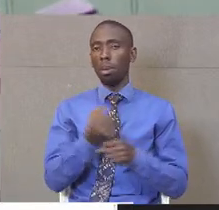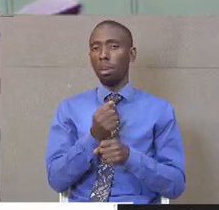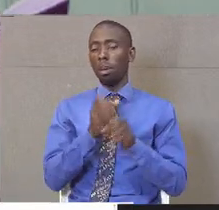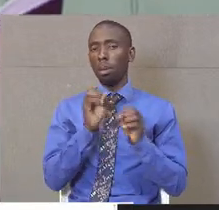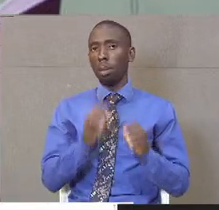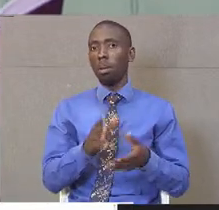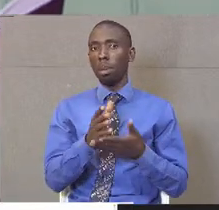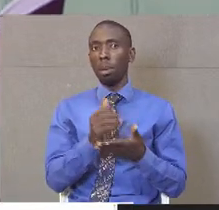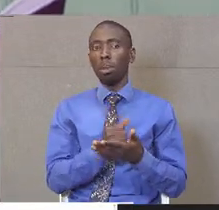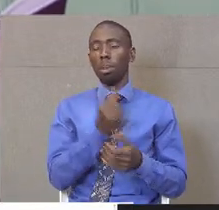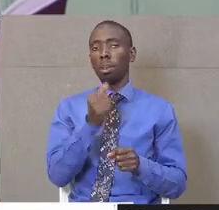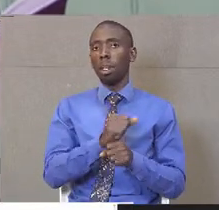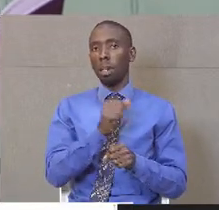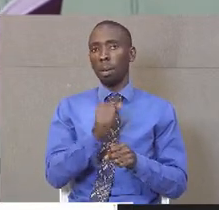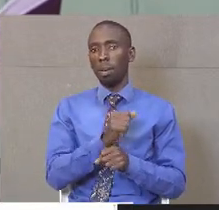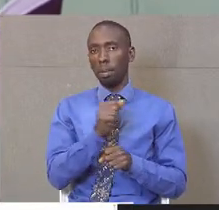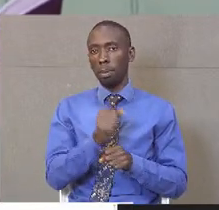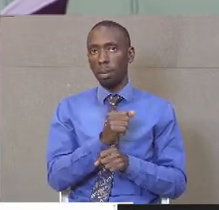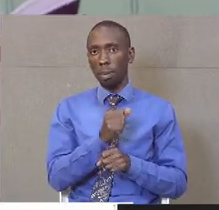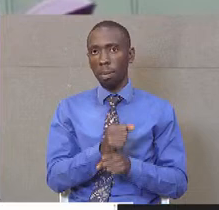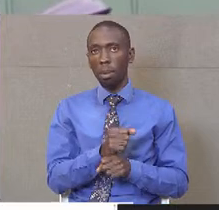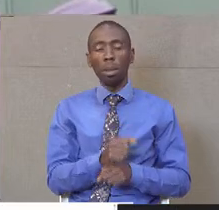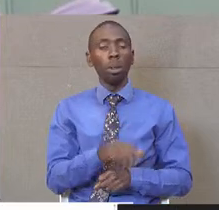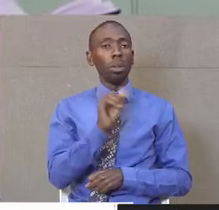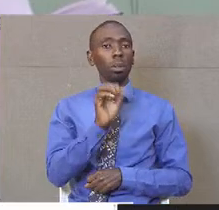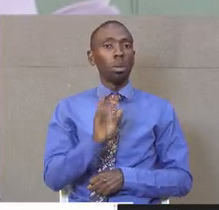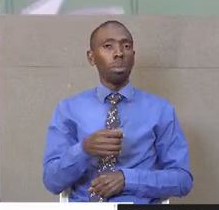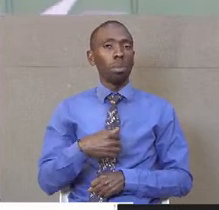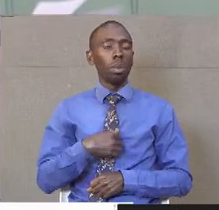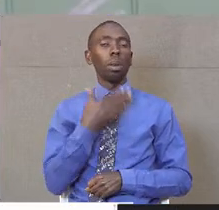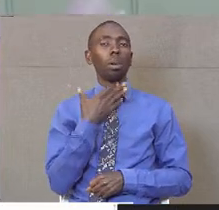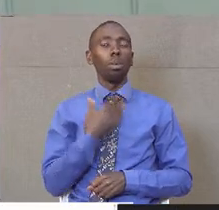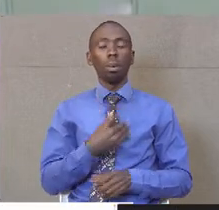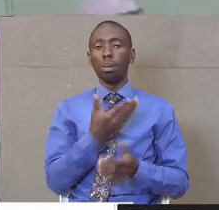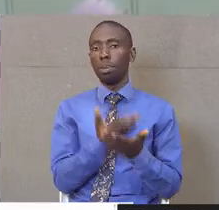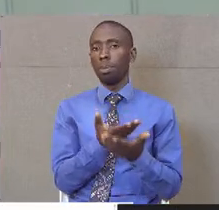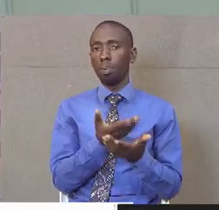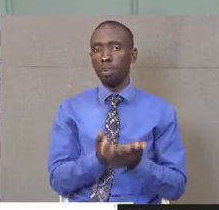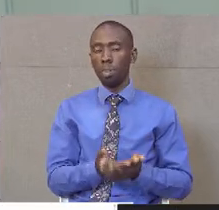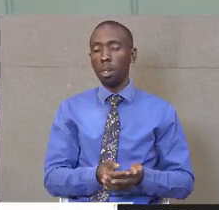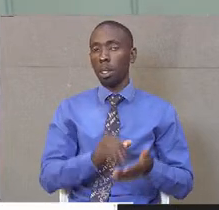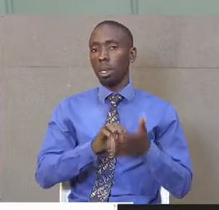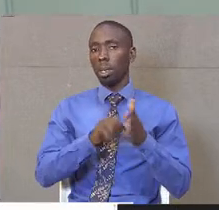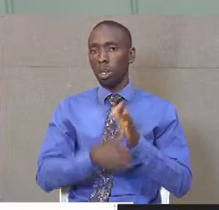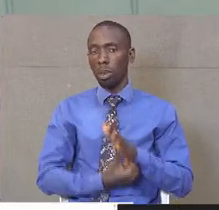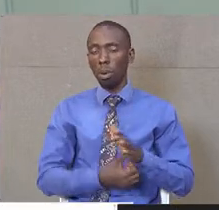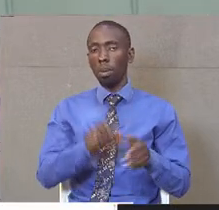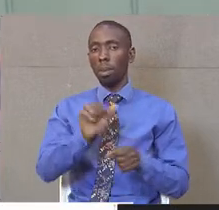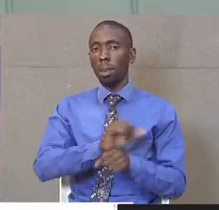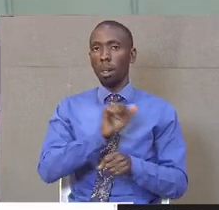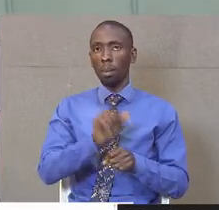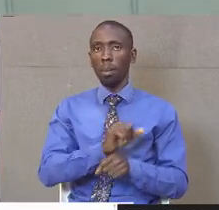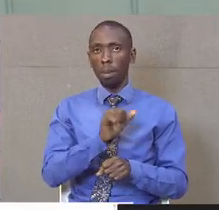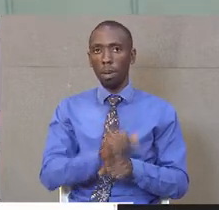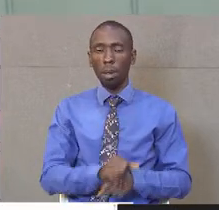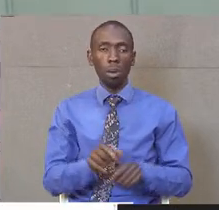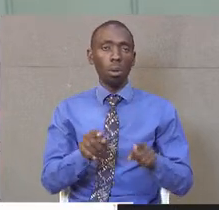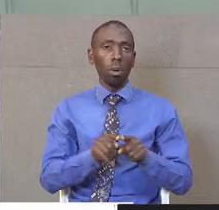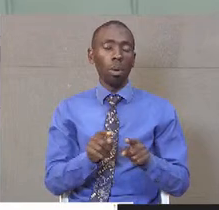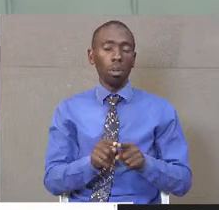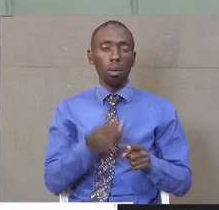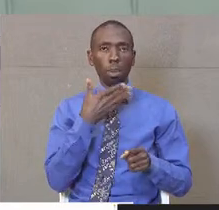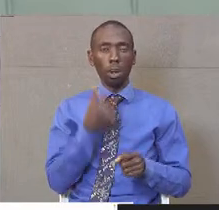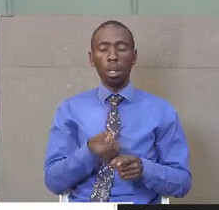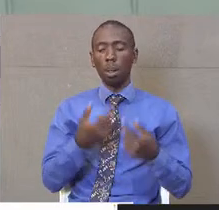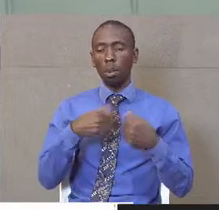staff. So I want to suggest that on the issue of staffing, also look at the health center